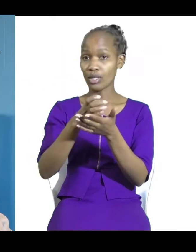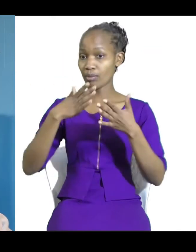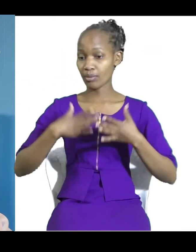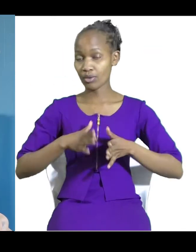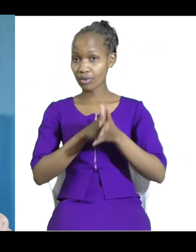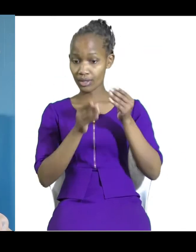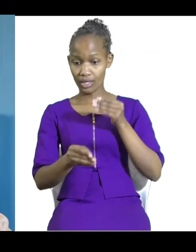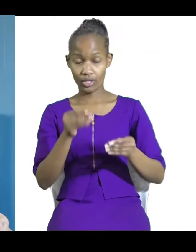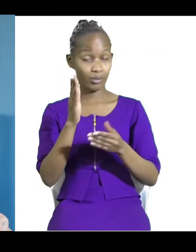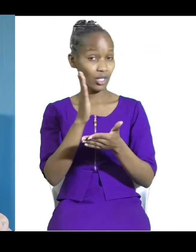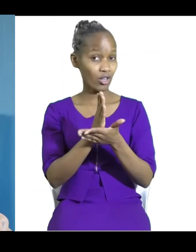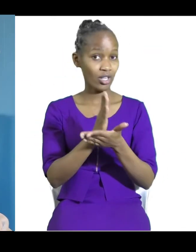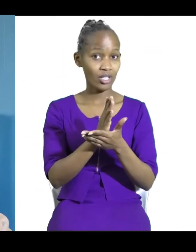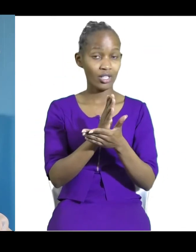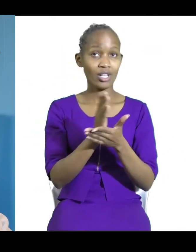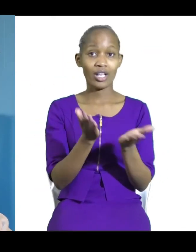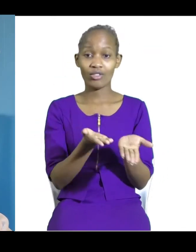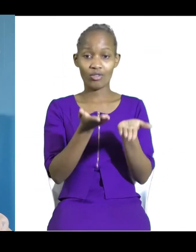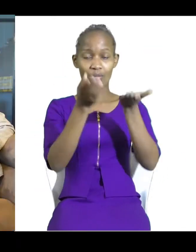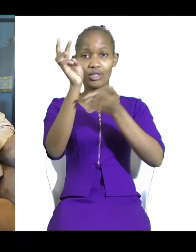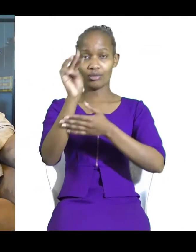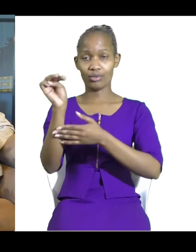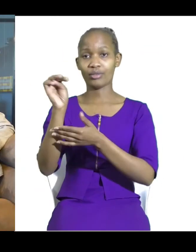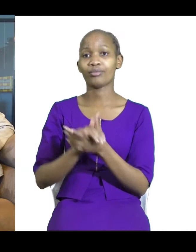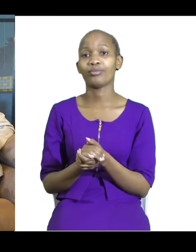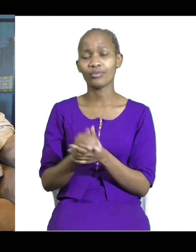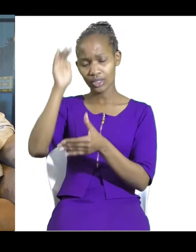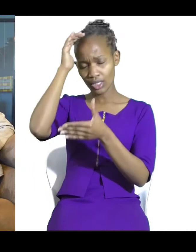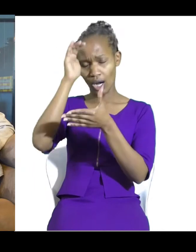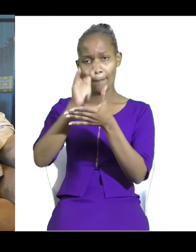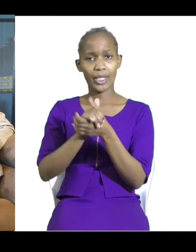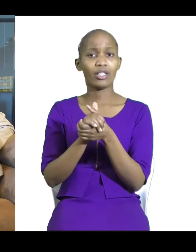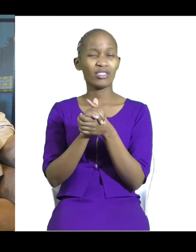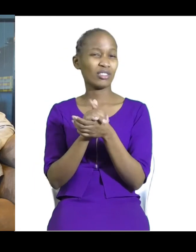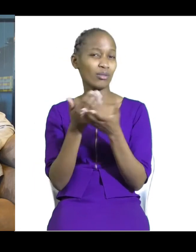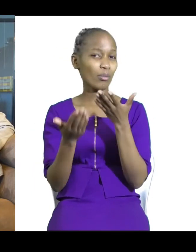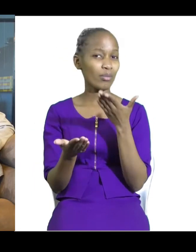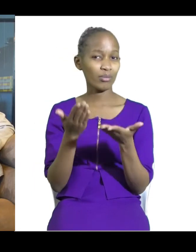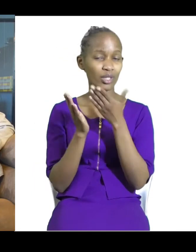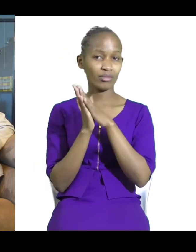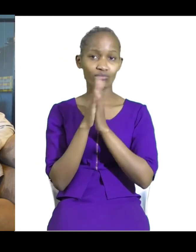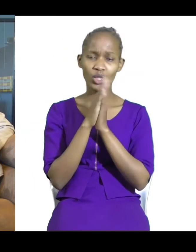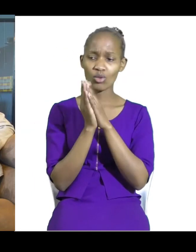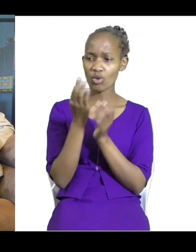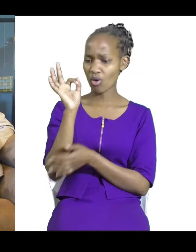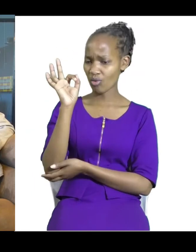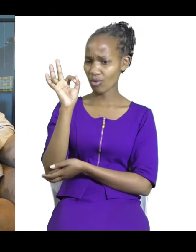a number of persons with disabilities and, yeah, uplift them. I believe in the mantra of